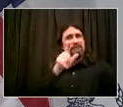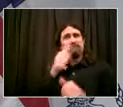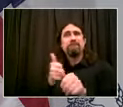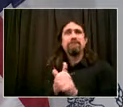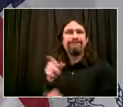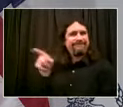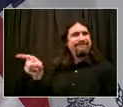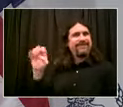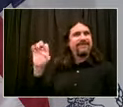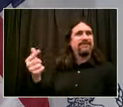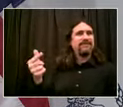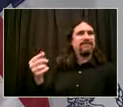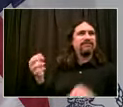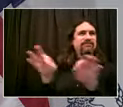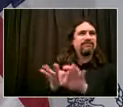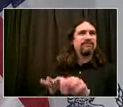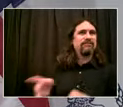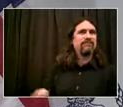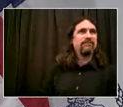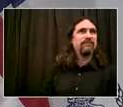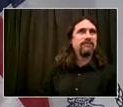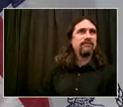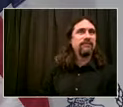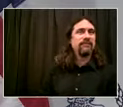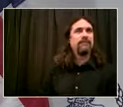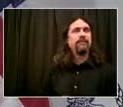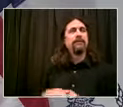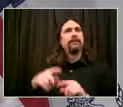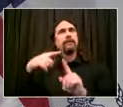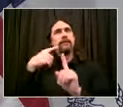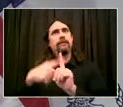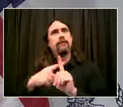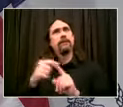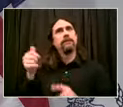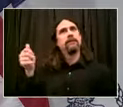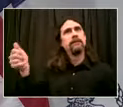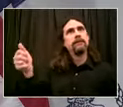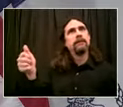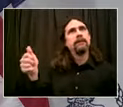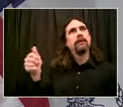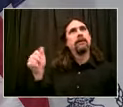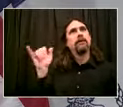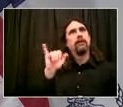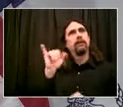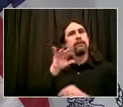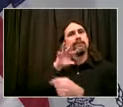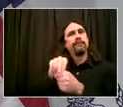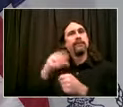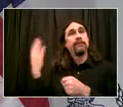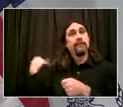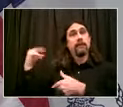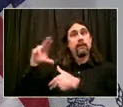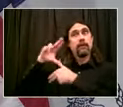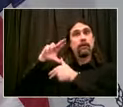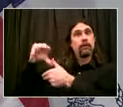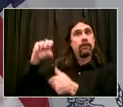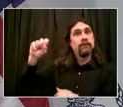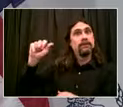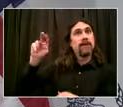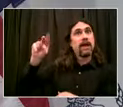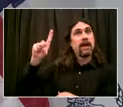met. She was one of the heroes of the recovery from Sandy. When Hurricane Sandy hit, communities were devastated. There was so